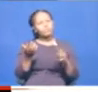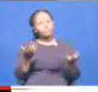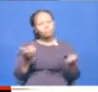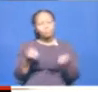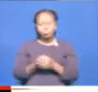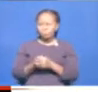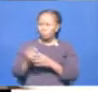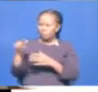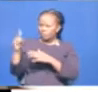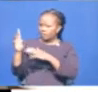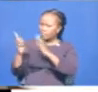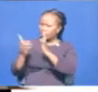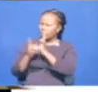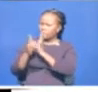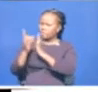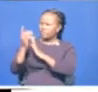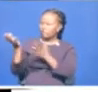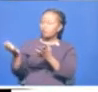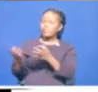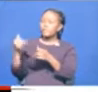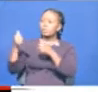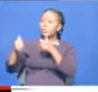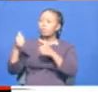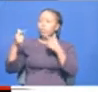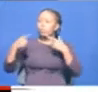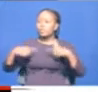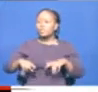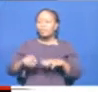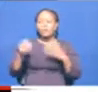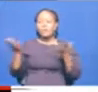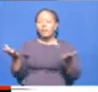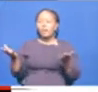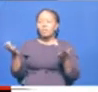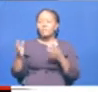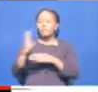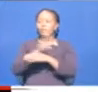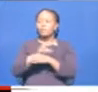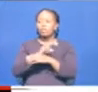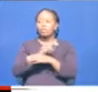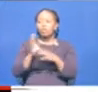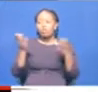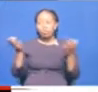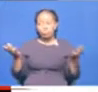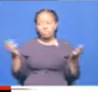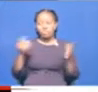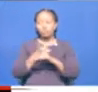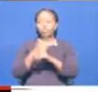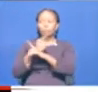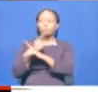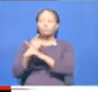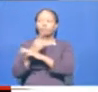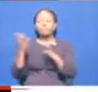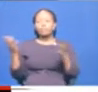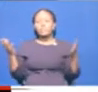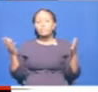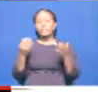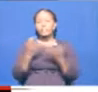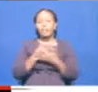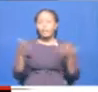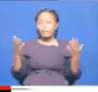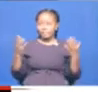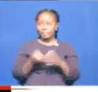is a development that allows for synergies of uses across different types of real estate assets. So you'll